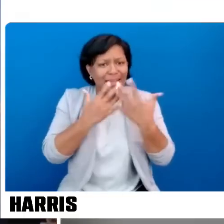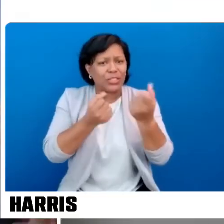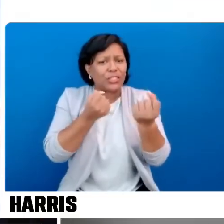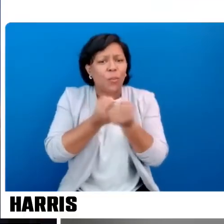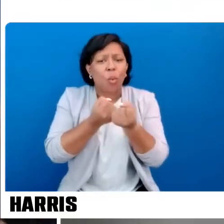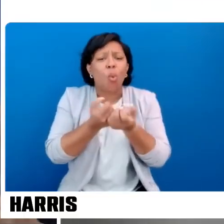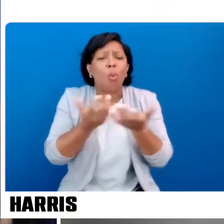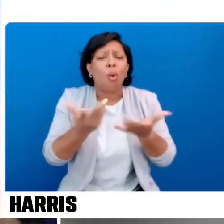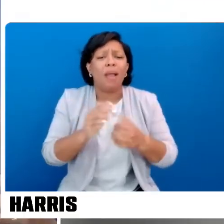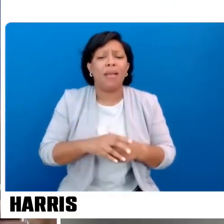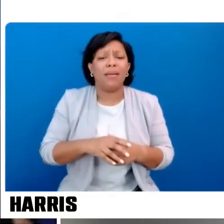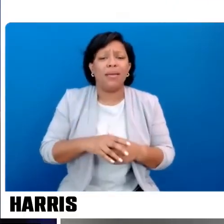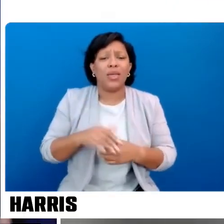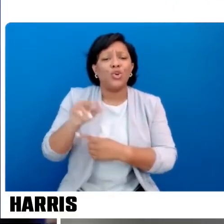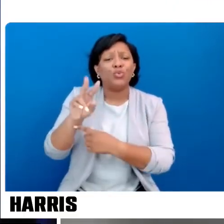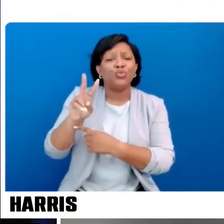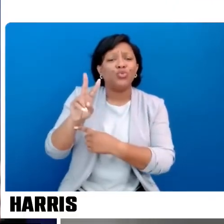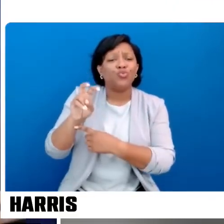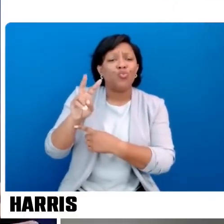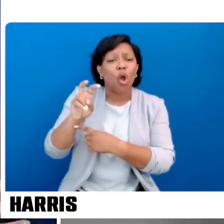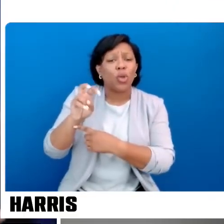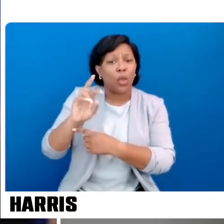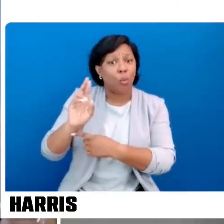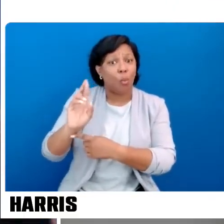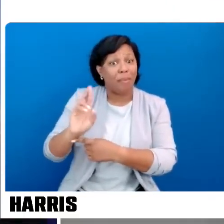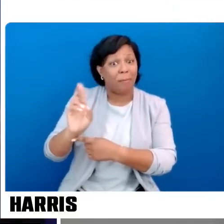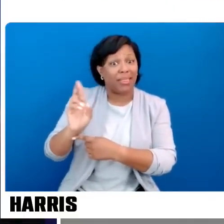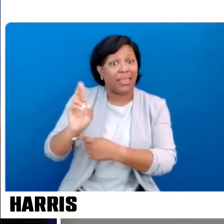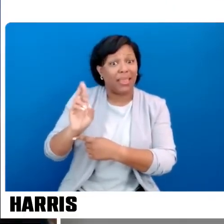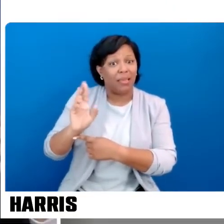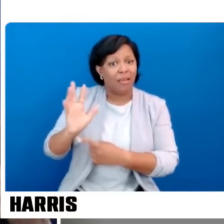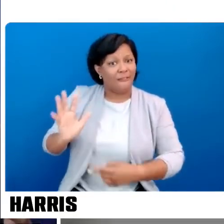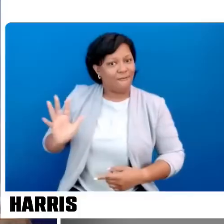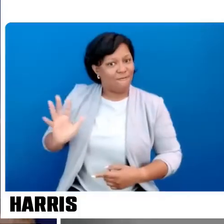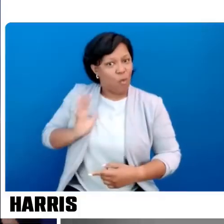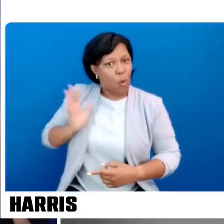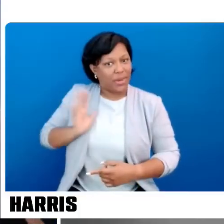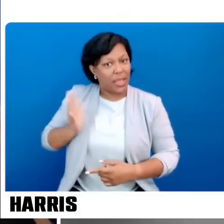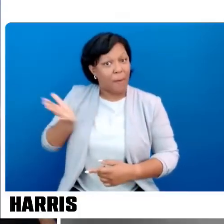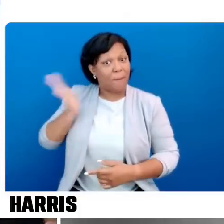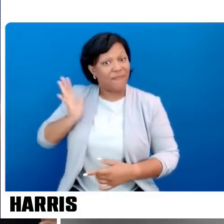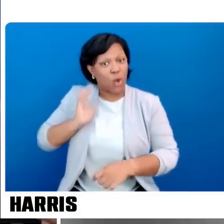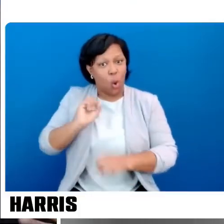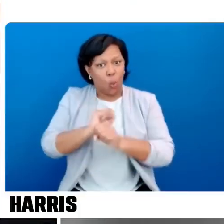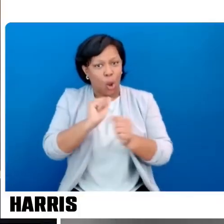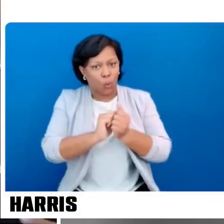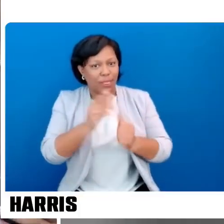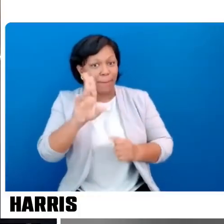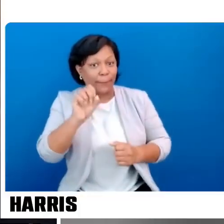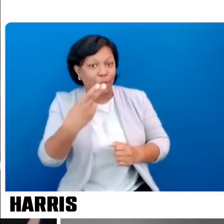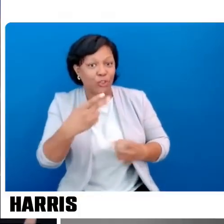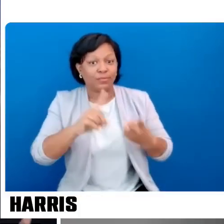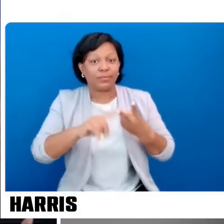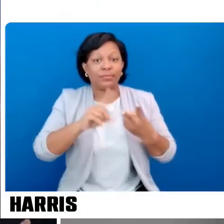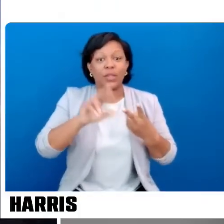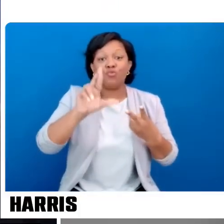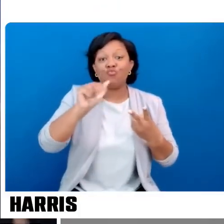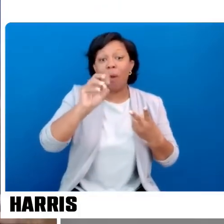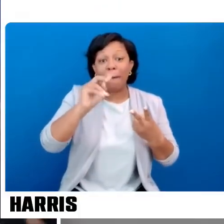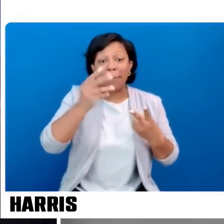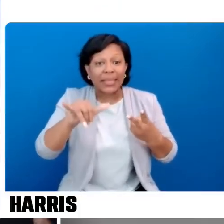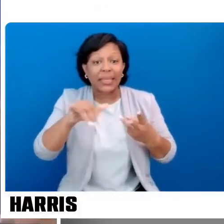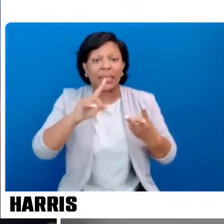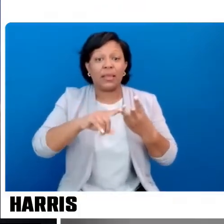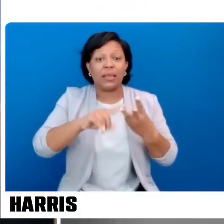Republicans who have formerly worked with President Bush, Mitt Romney, and John McCain, including the endorsement